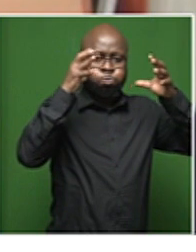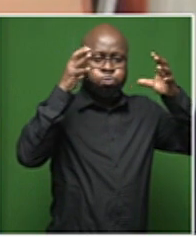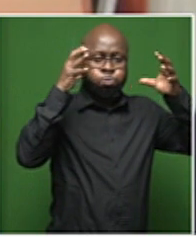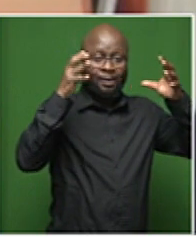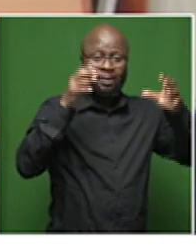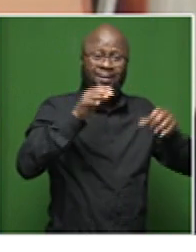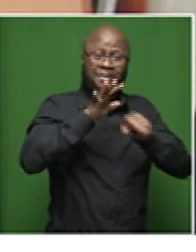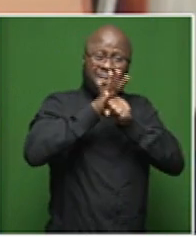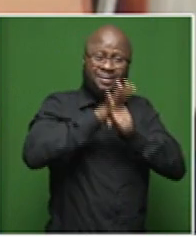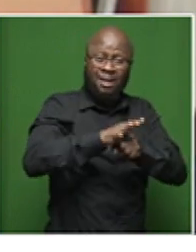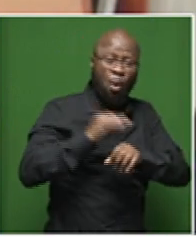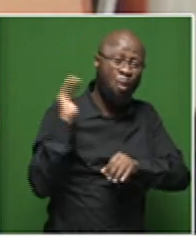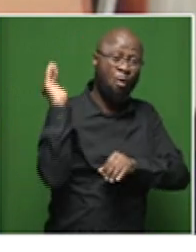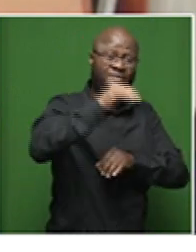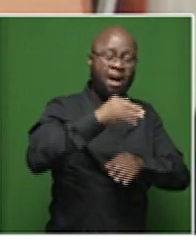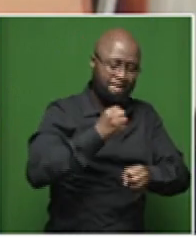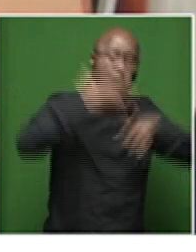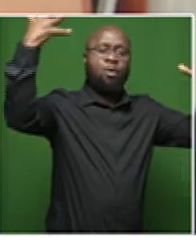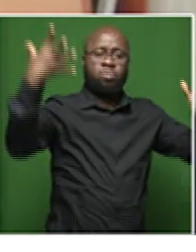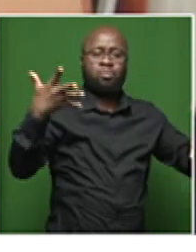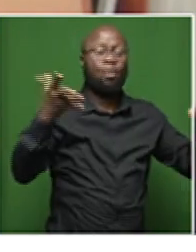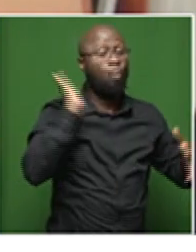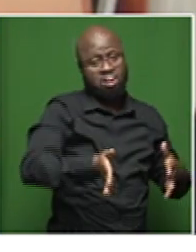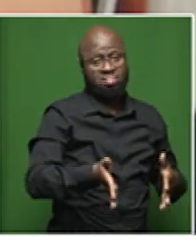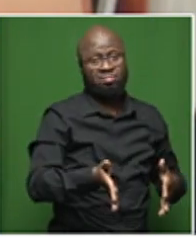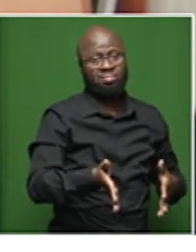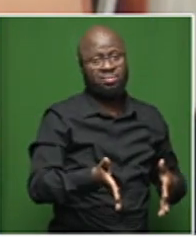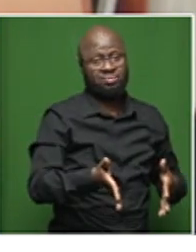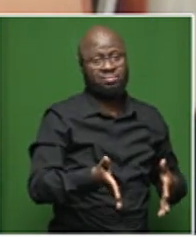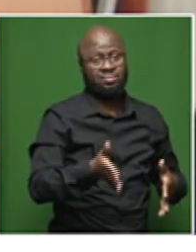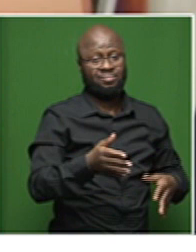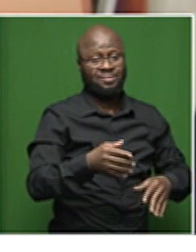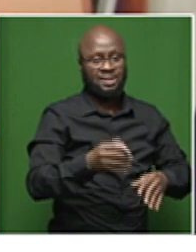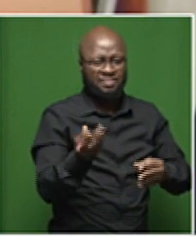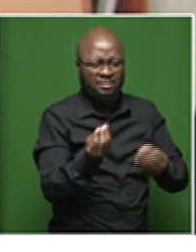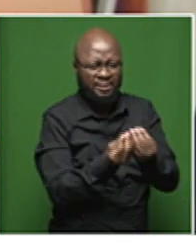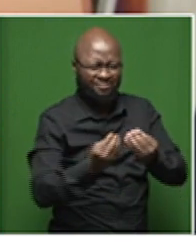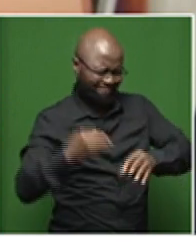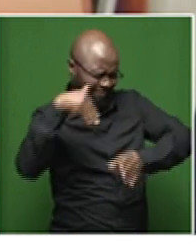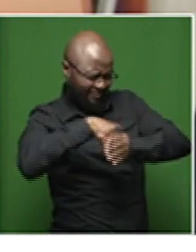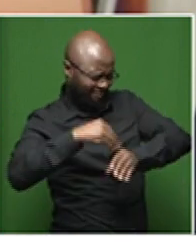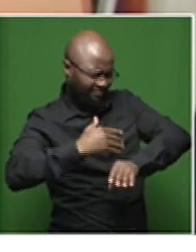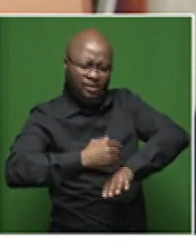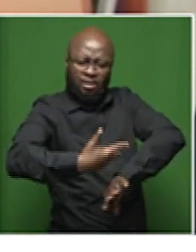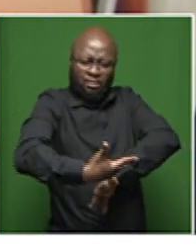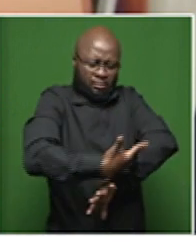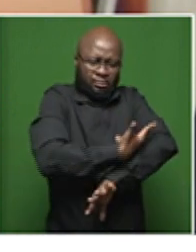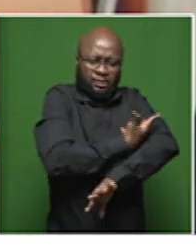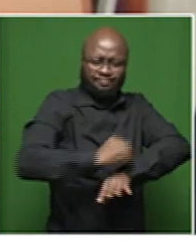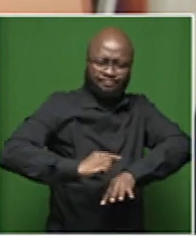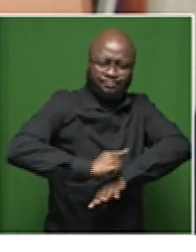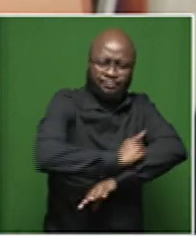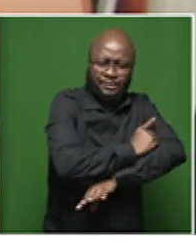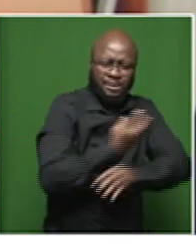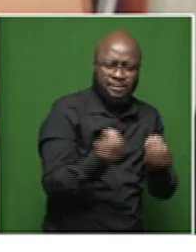bursts. Mm-hmm. So that's the same concept that happens to the blood vessel. That's the same concept that happens to the organs due to blood pressure, which is